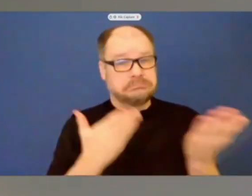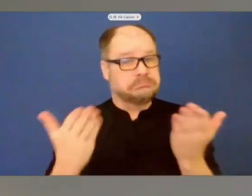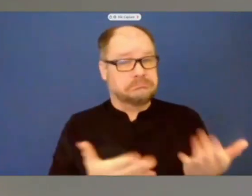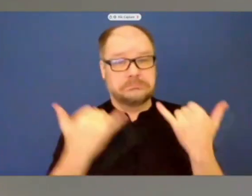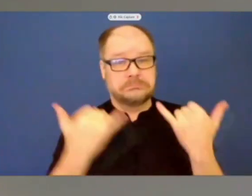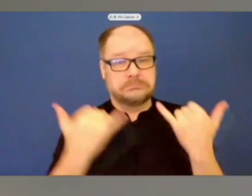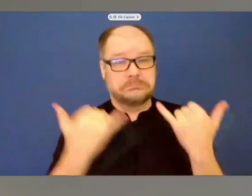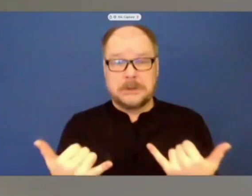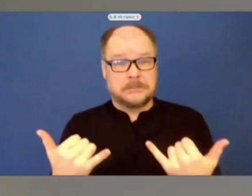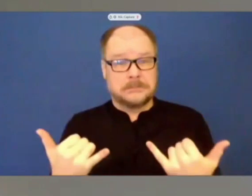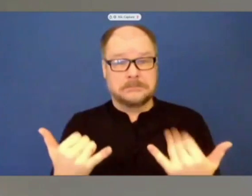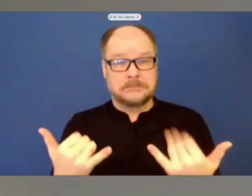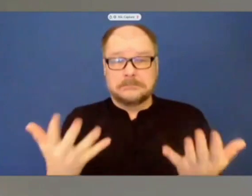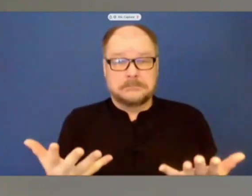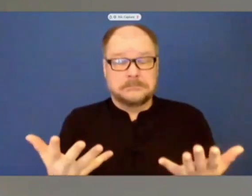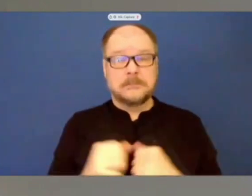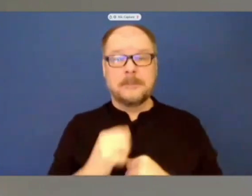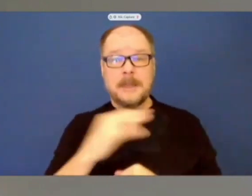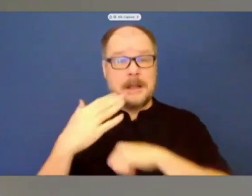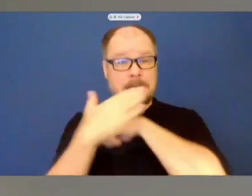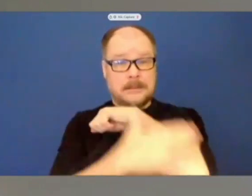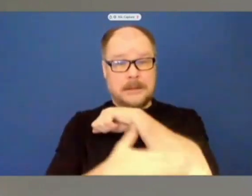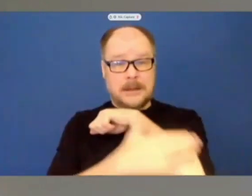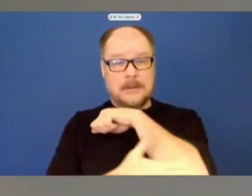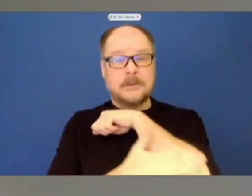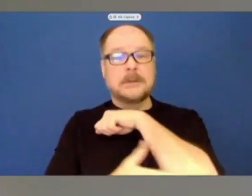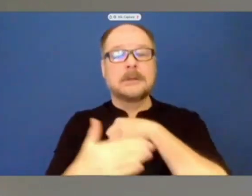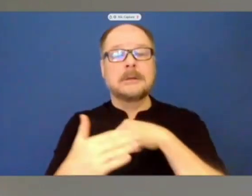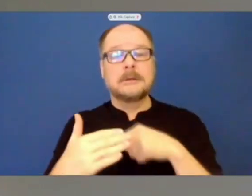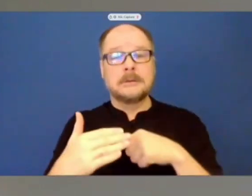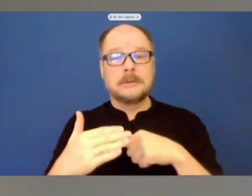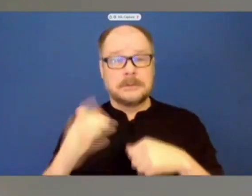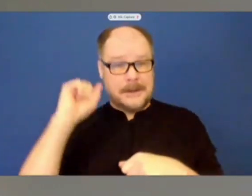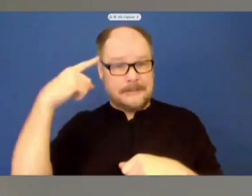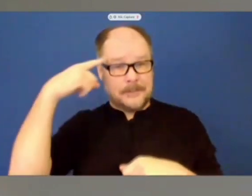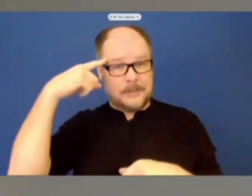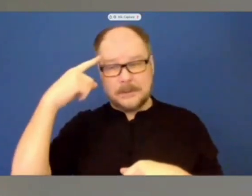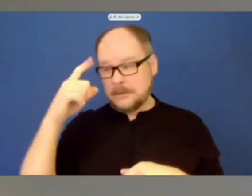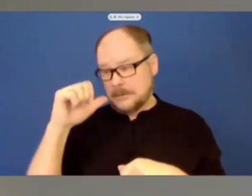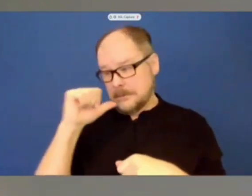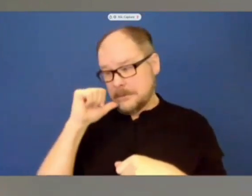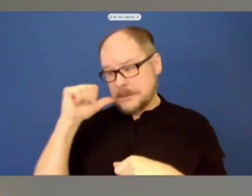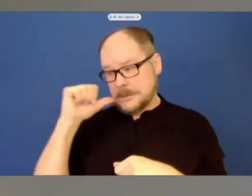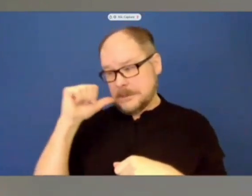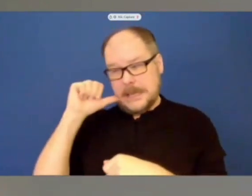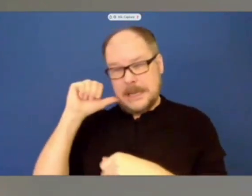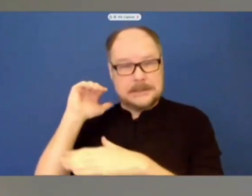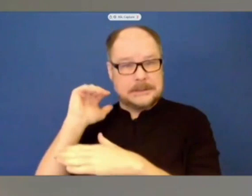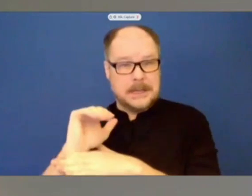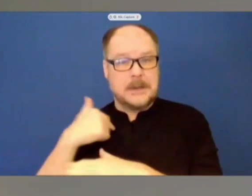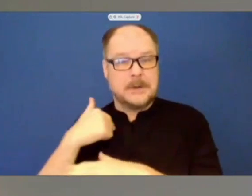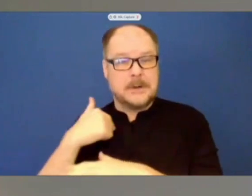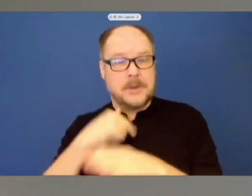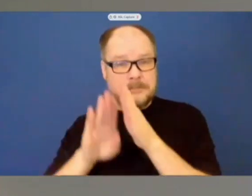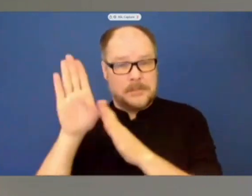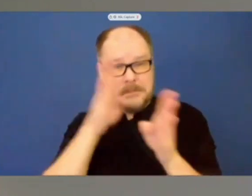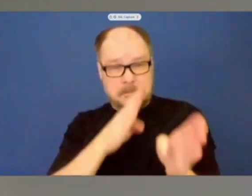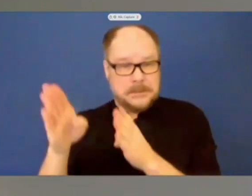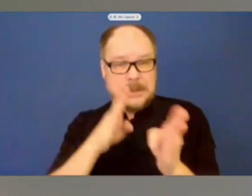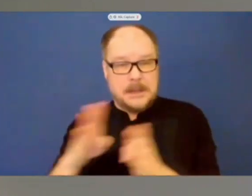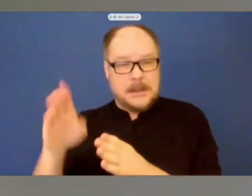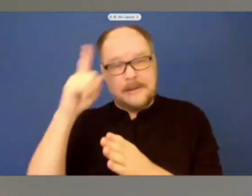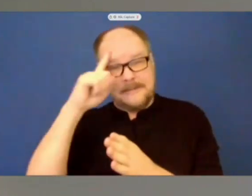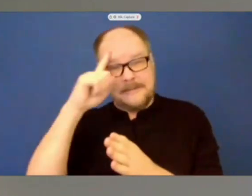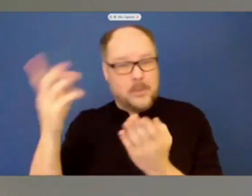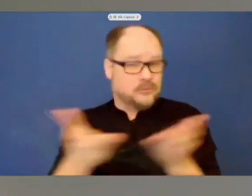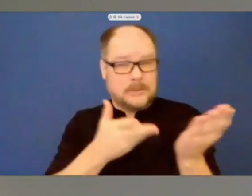The county has, since late last night, developed a plan to transport. So it's not like folks are going to